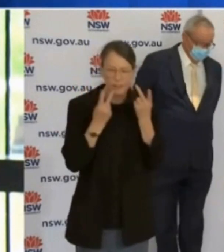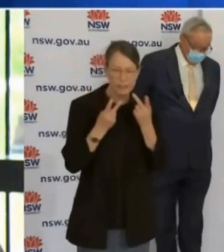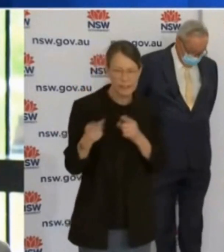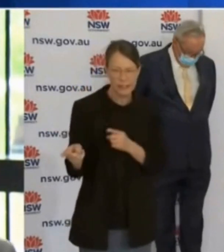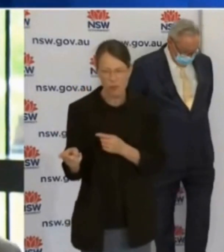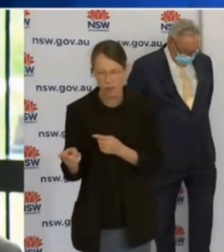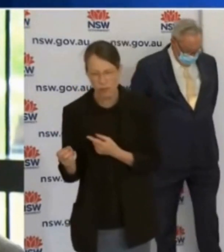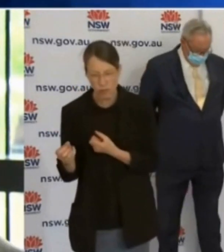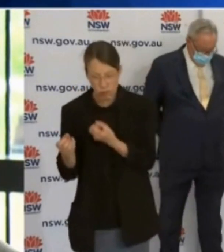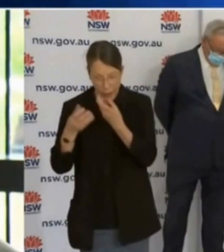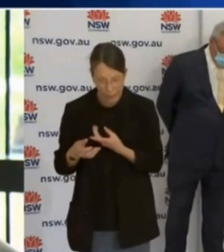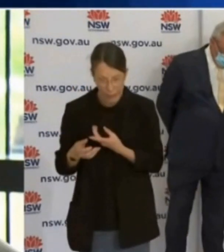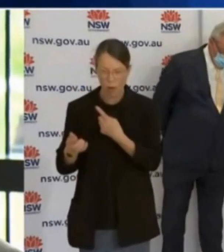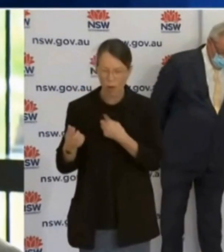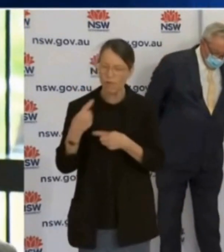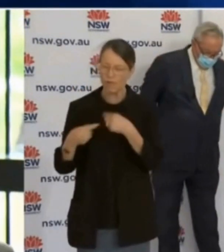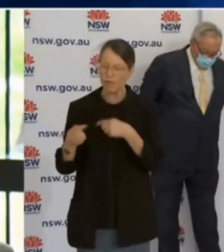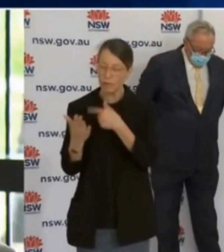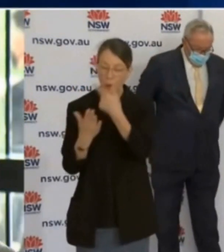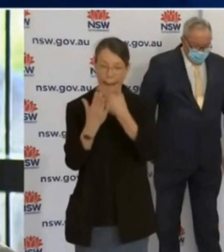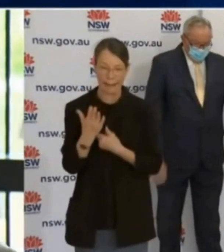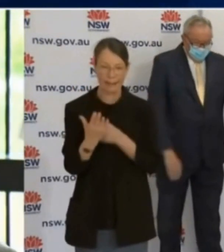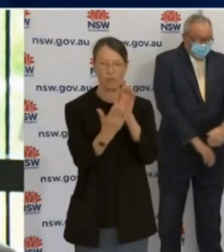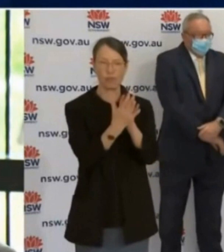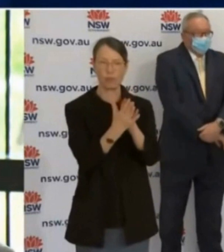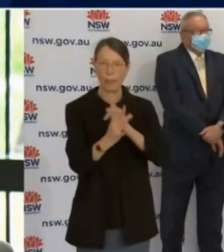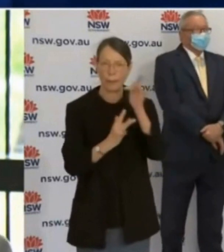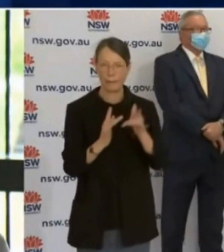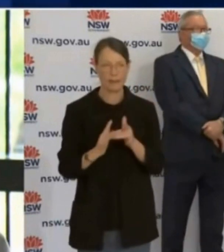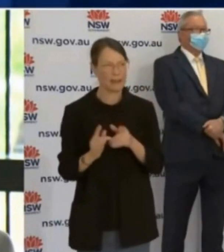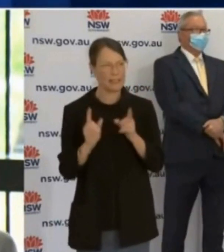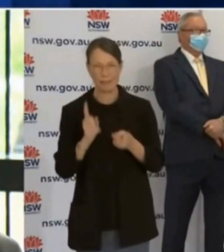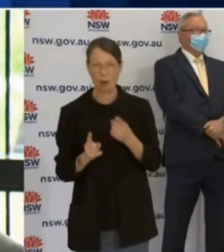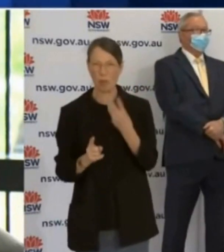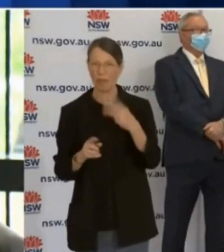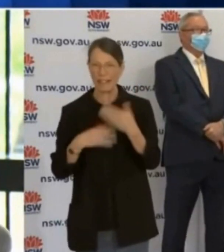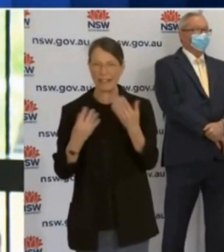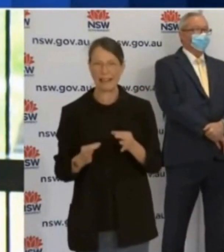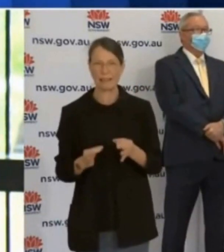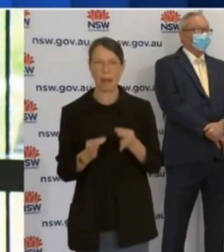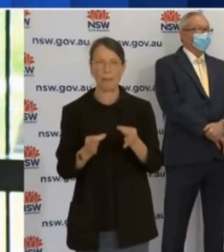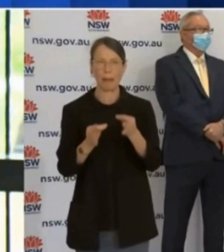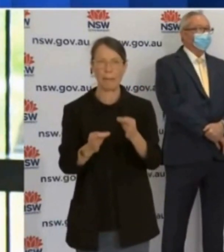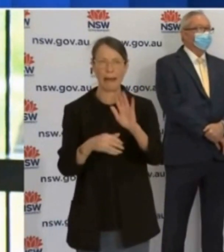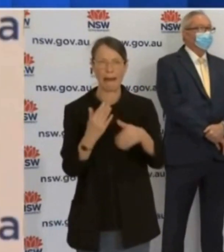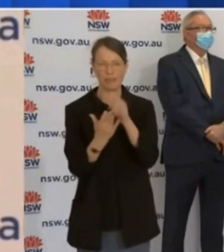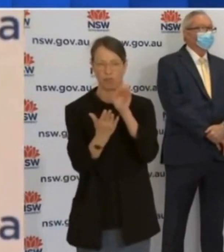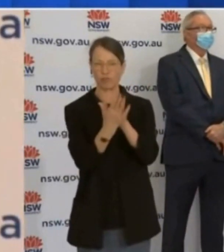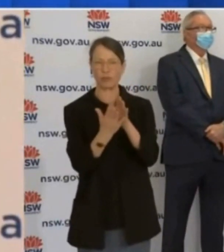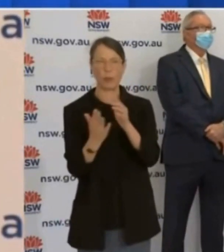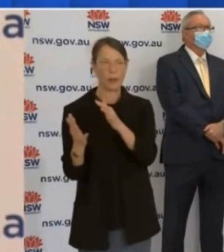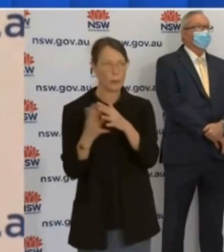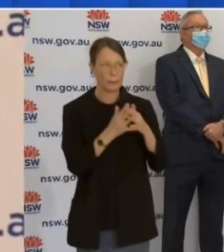contact tracers under too much stress? And if you can just answer that. Okay, so look, case numbers